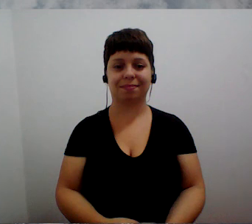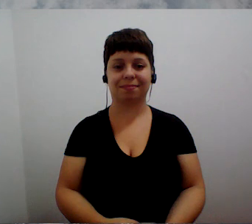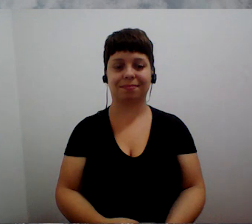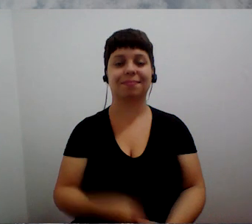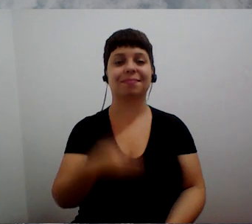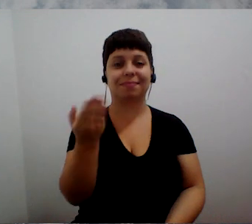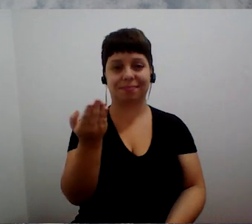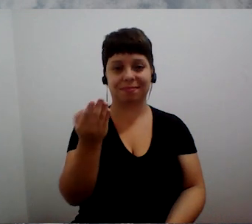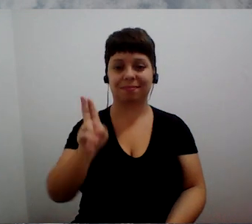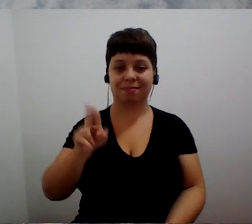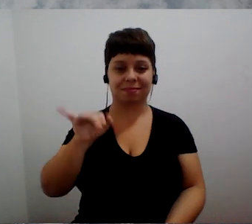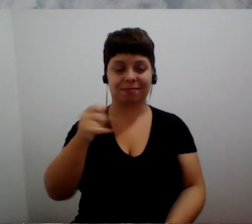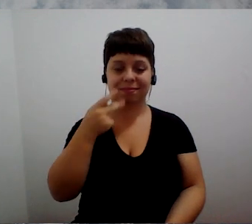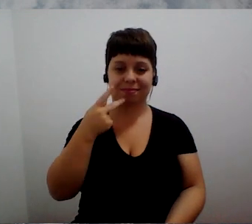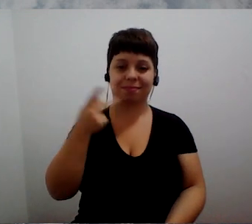Thank you.